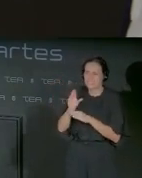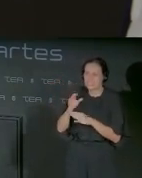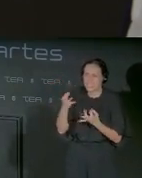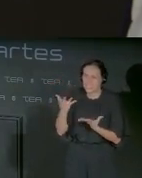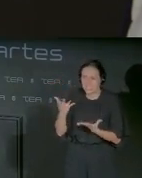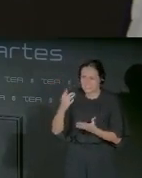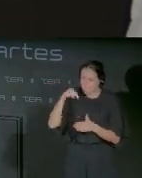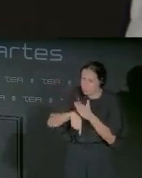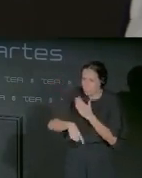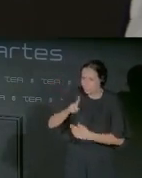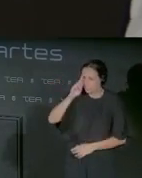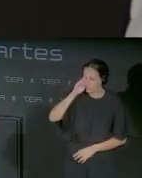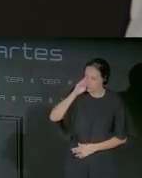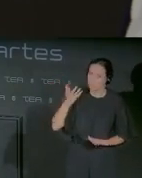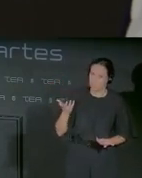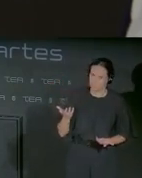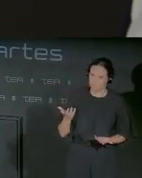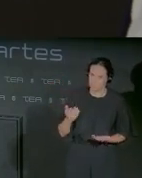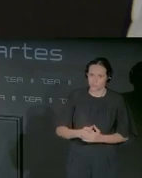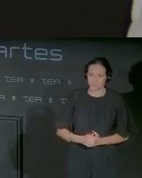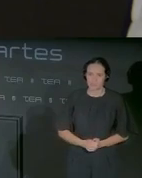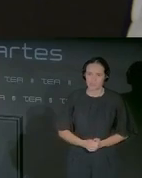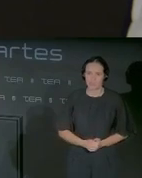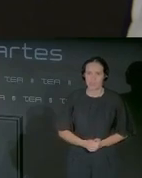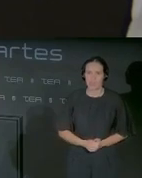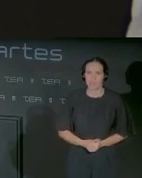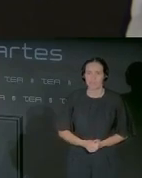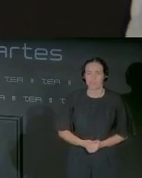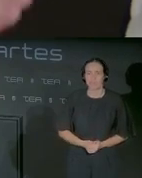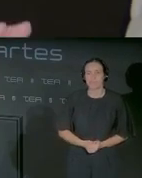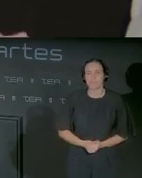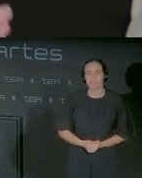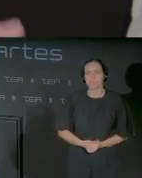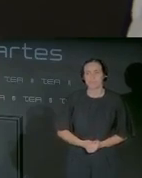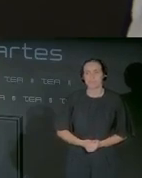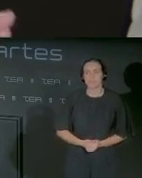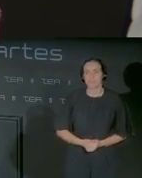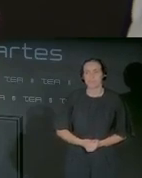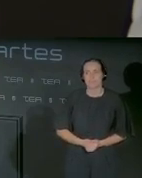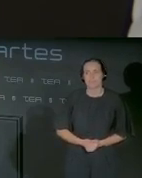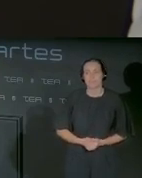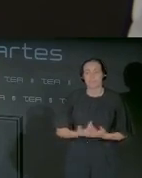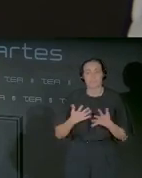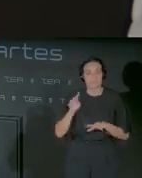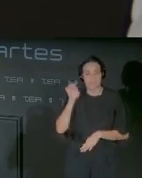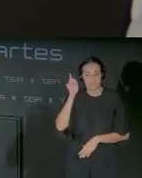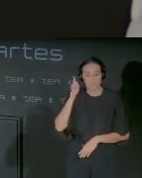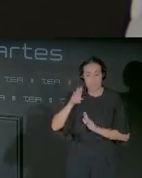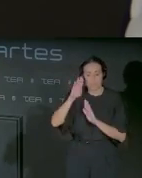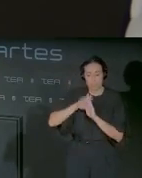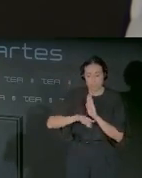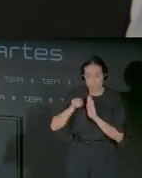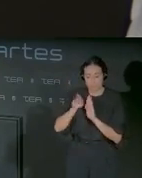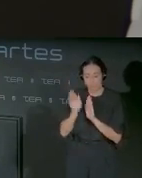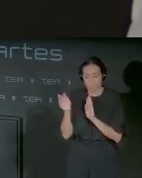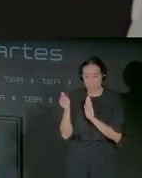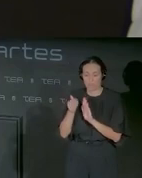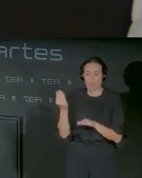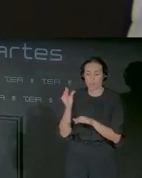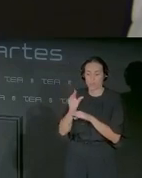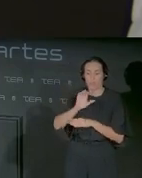facility. We have also the regional fund. So there is a variety of EU funding, let's say, schemes, but we